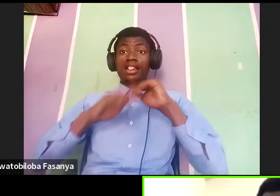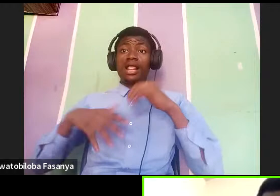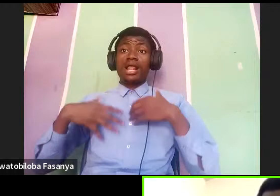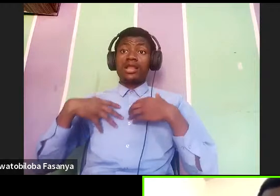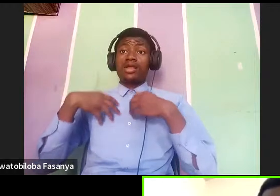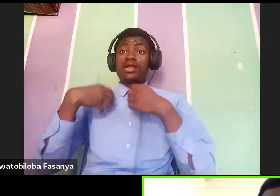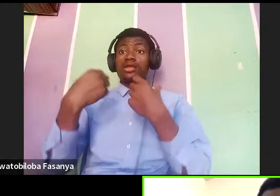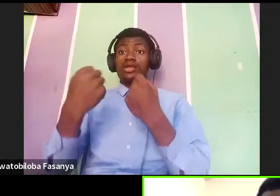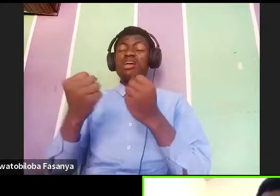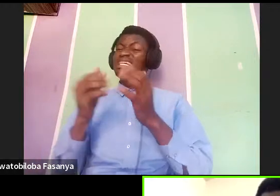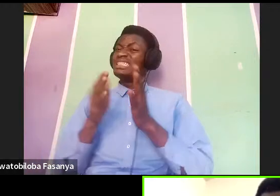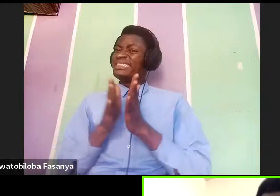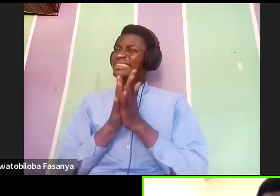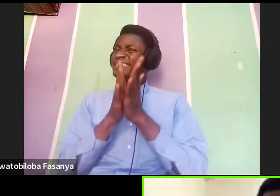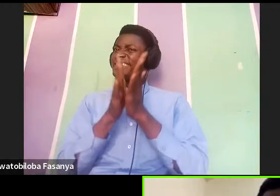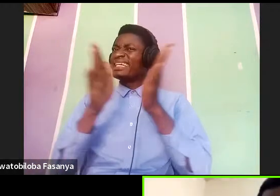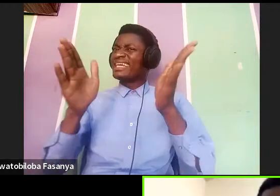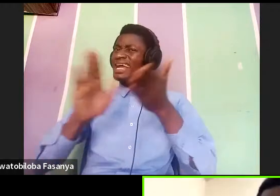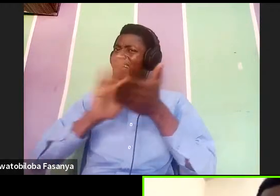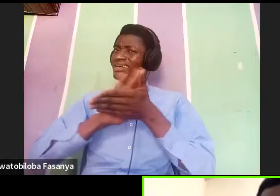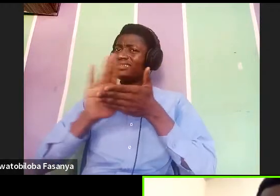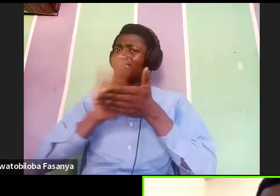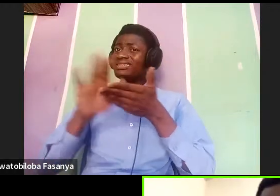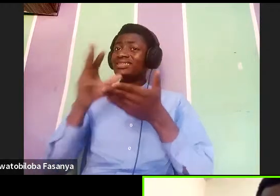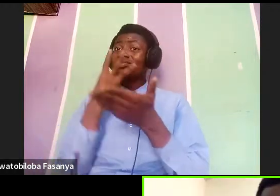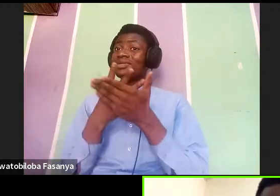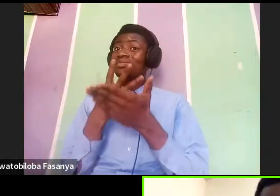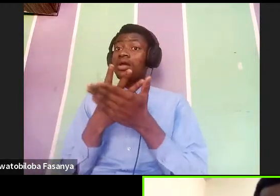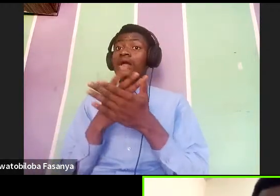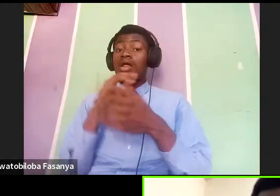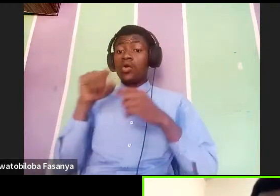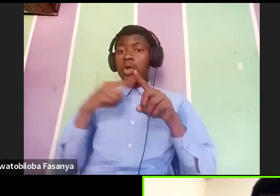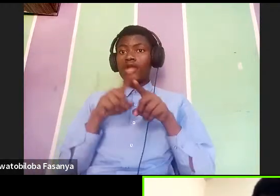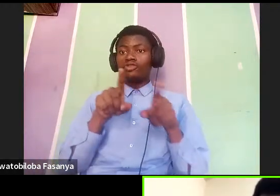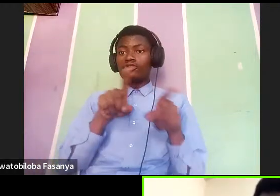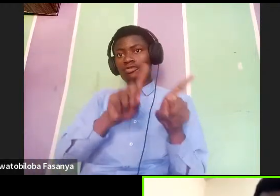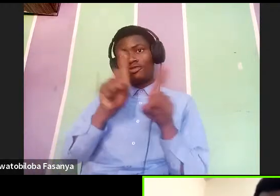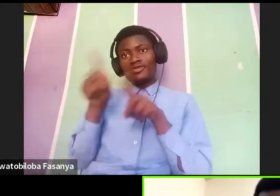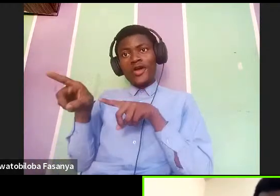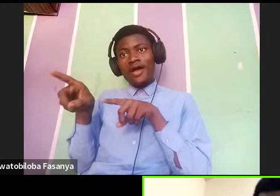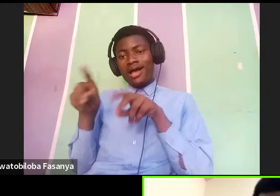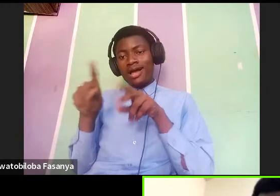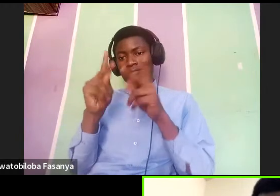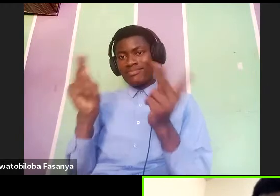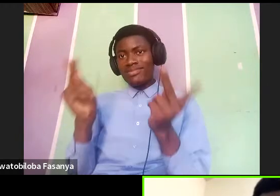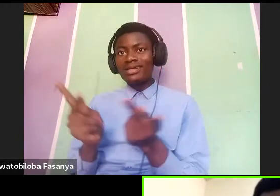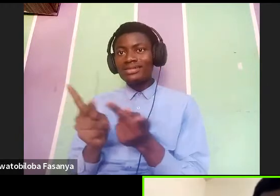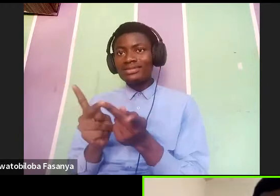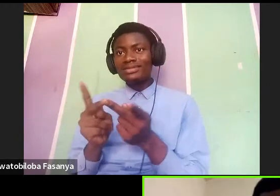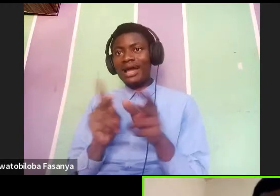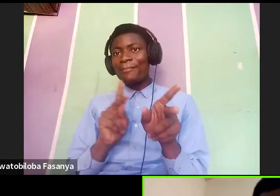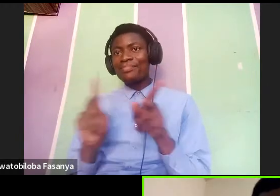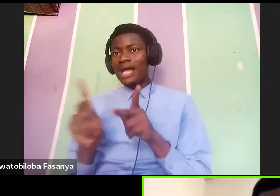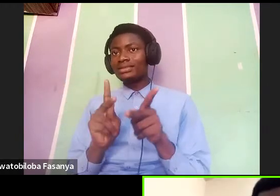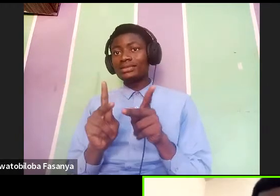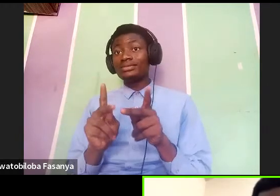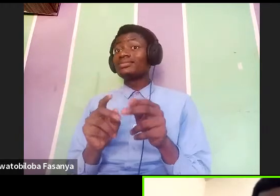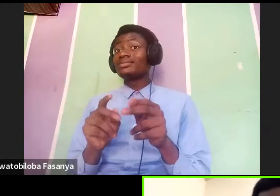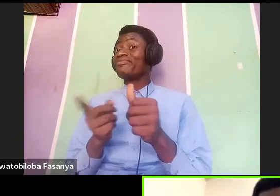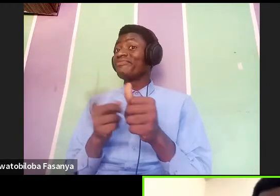places, parties, hand washing, very important.